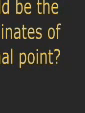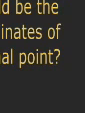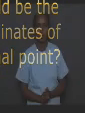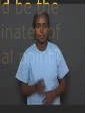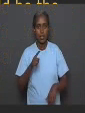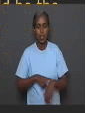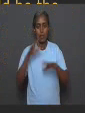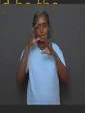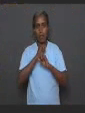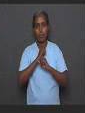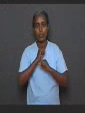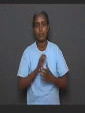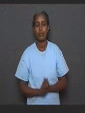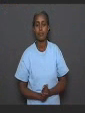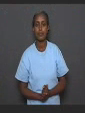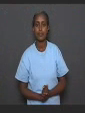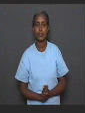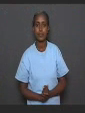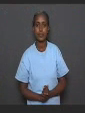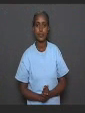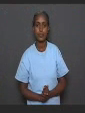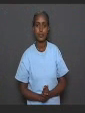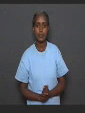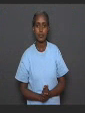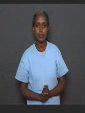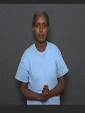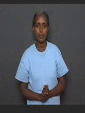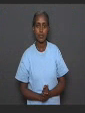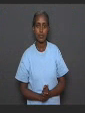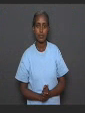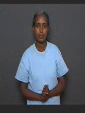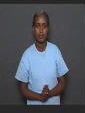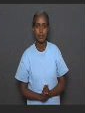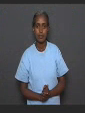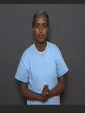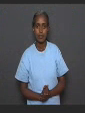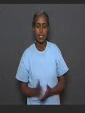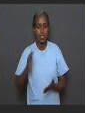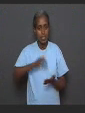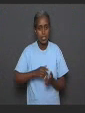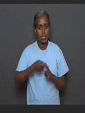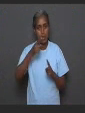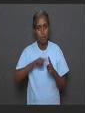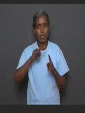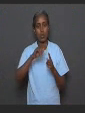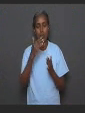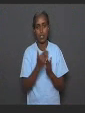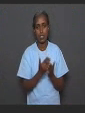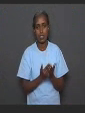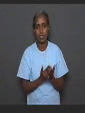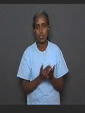Time's up. let's get back to our